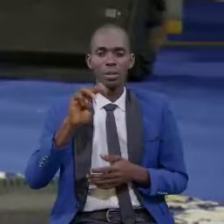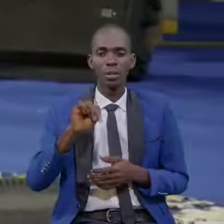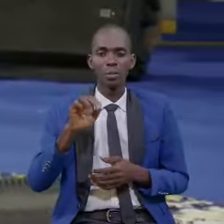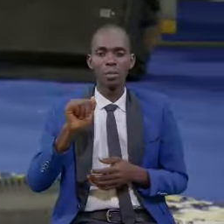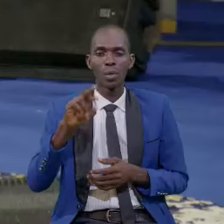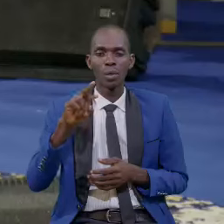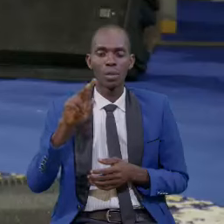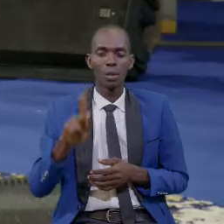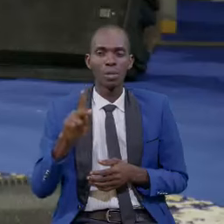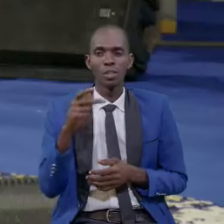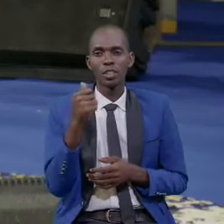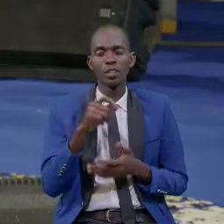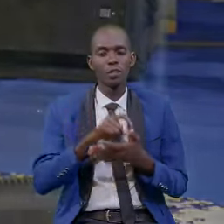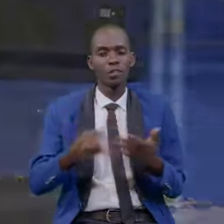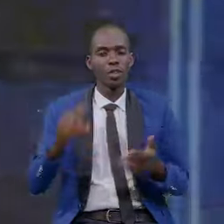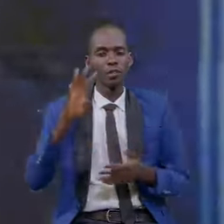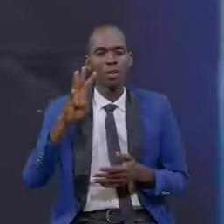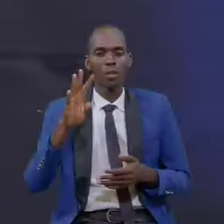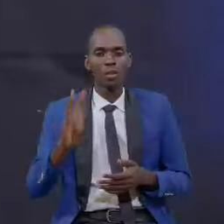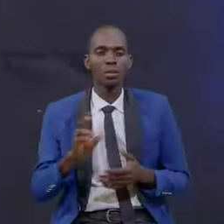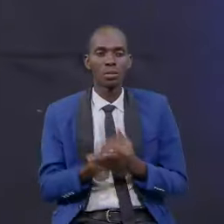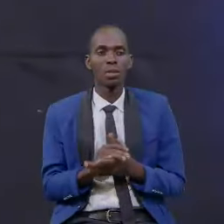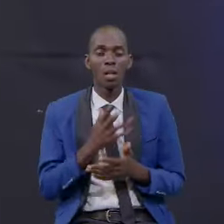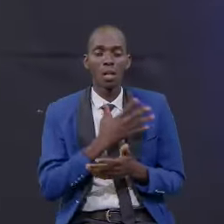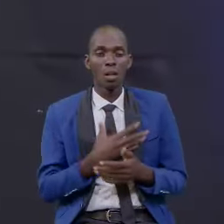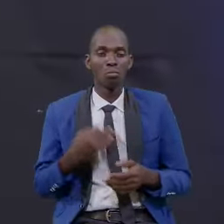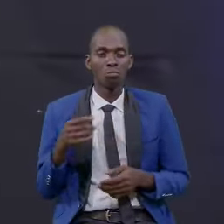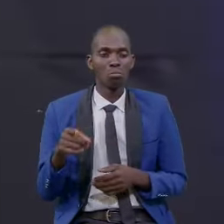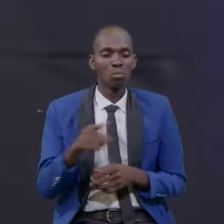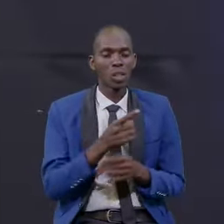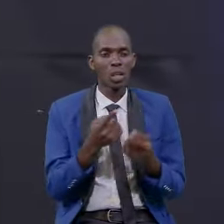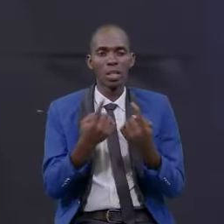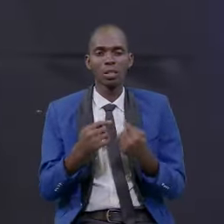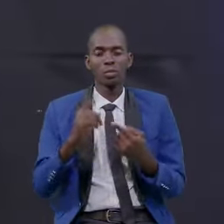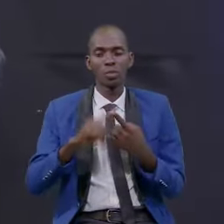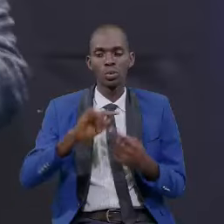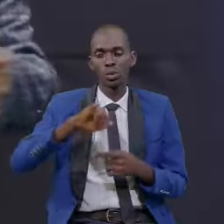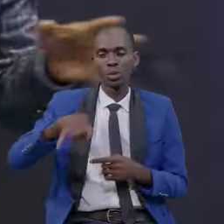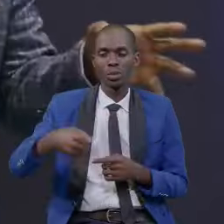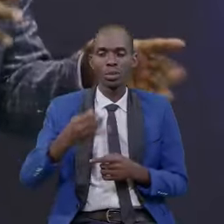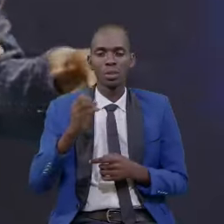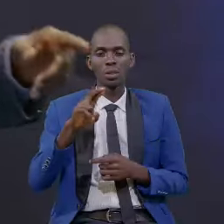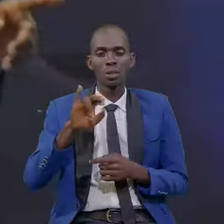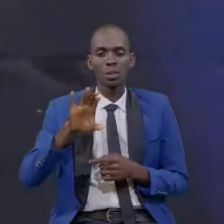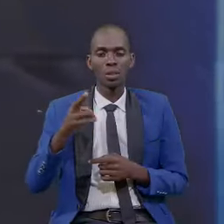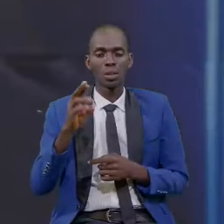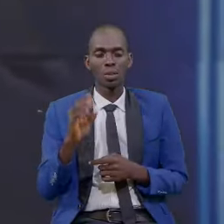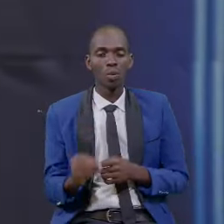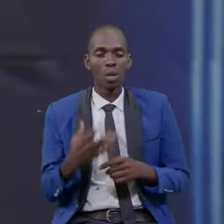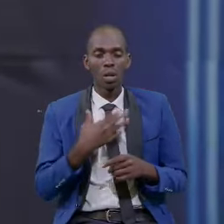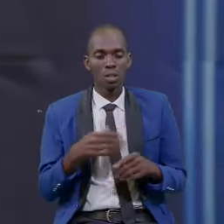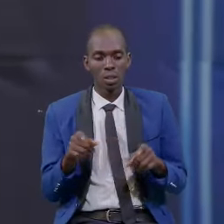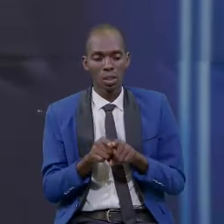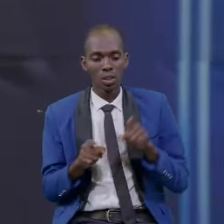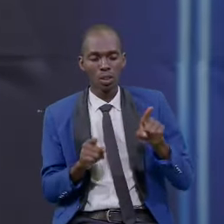verse 46. And they came to Jericho, and as he went out